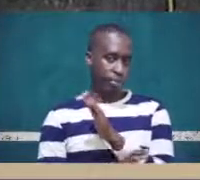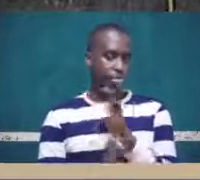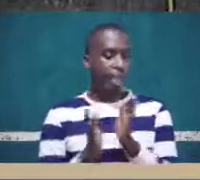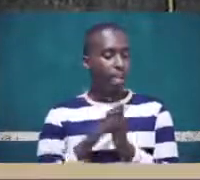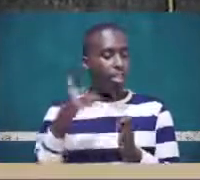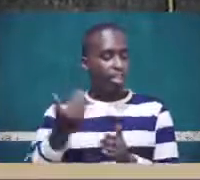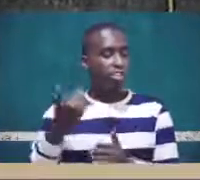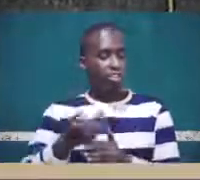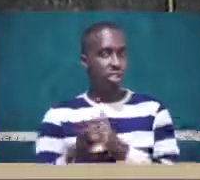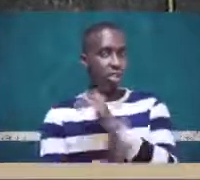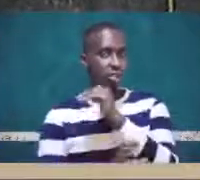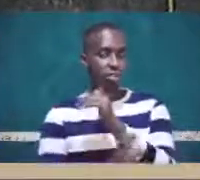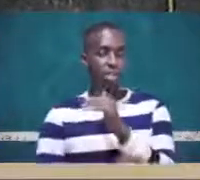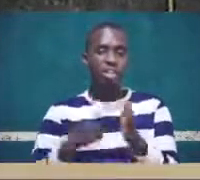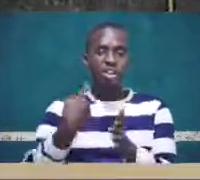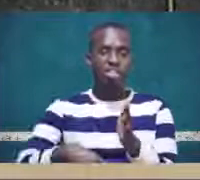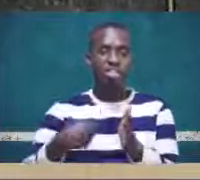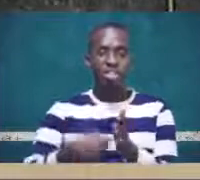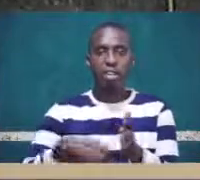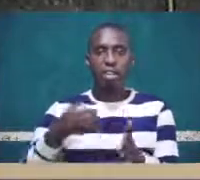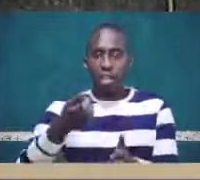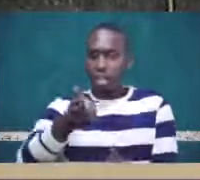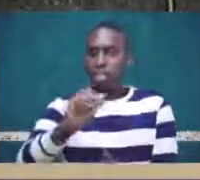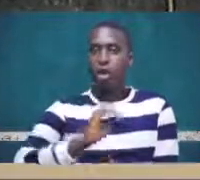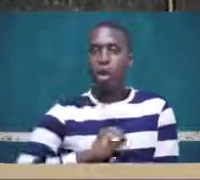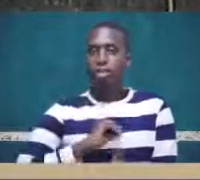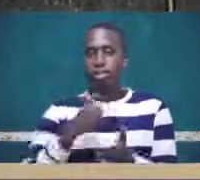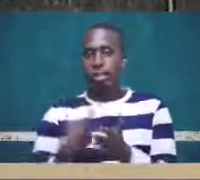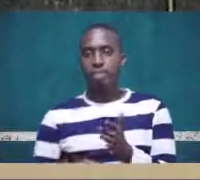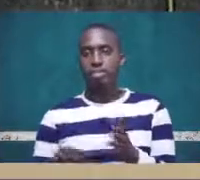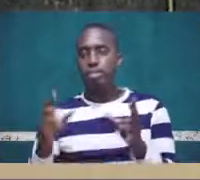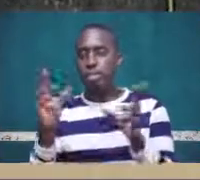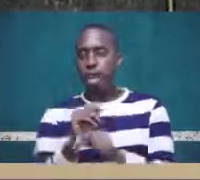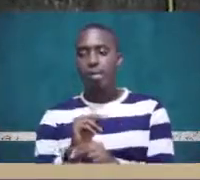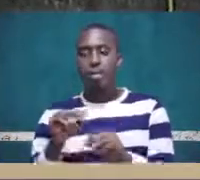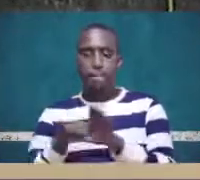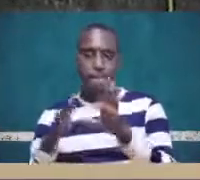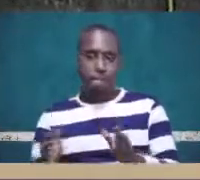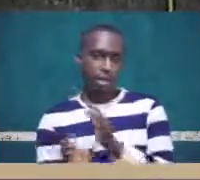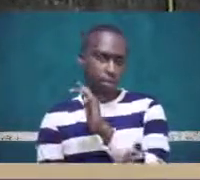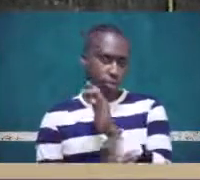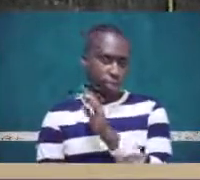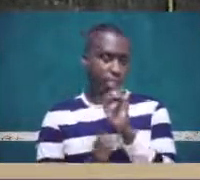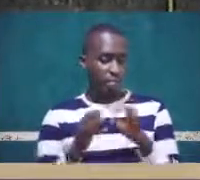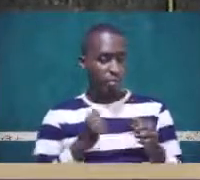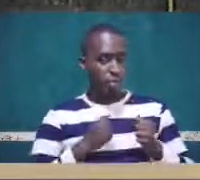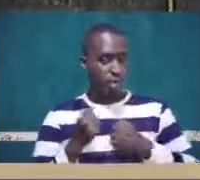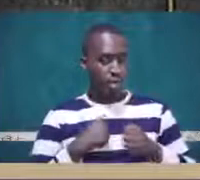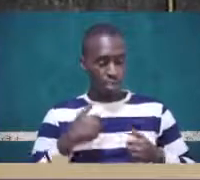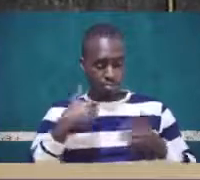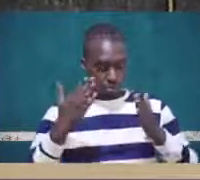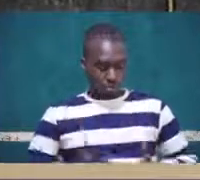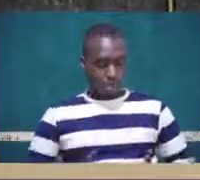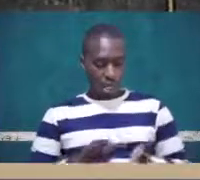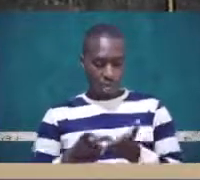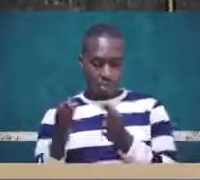each country will charge its own tax on commodities from non-member countries. Now, if I'm a Rwandan, I'm